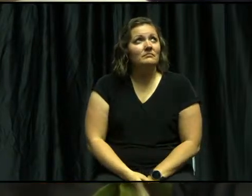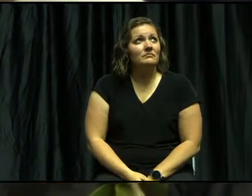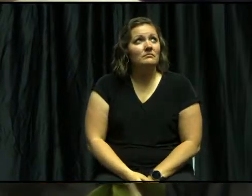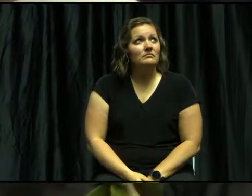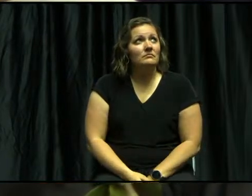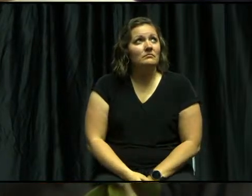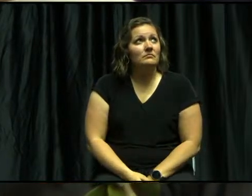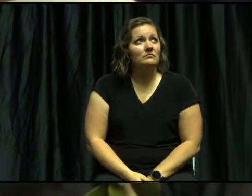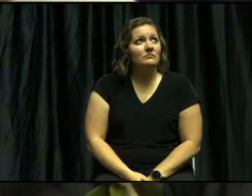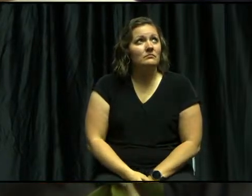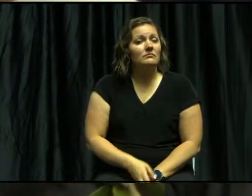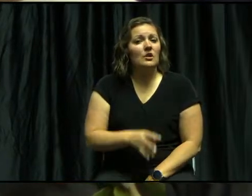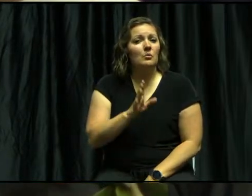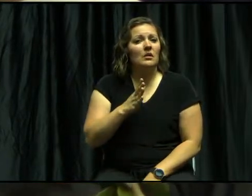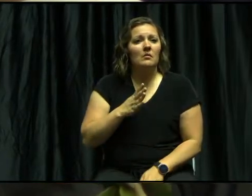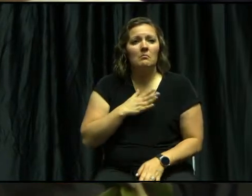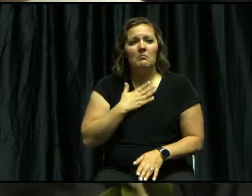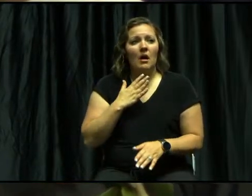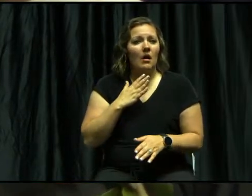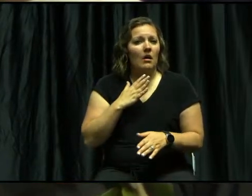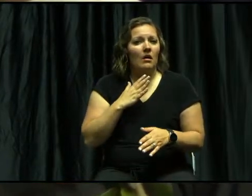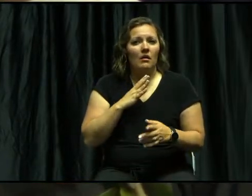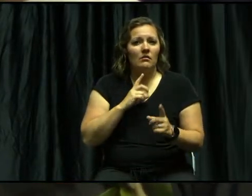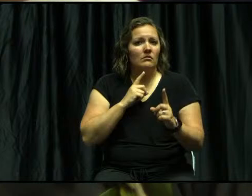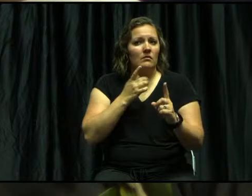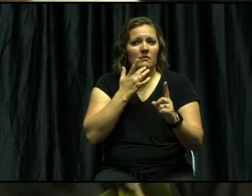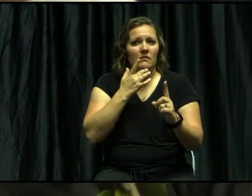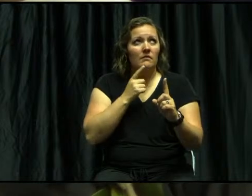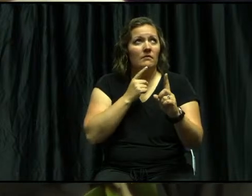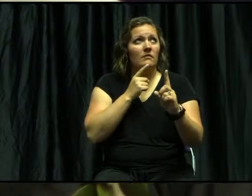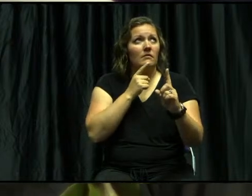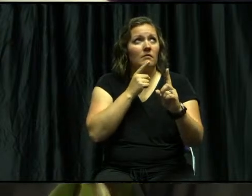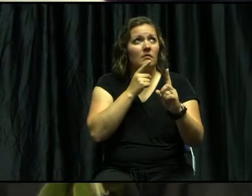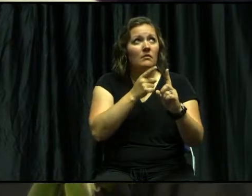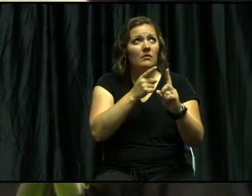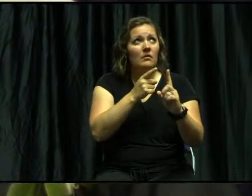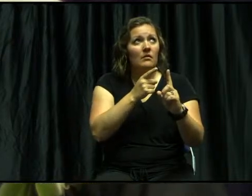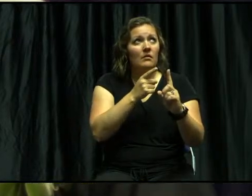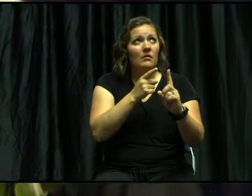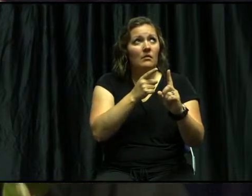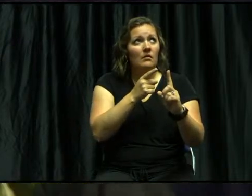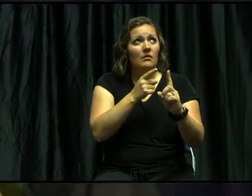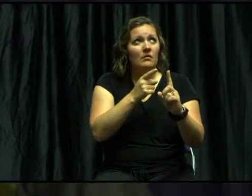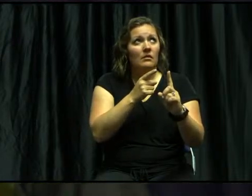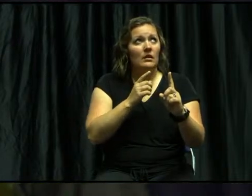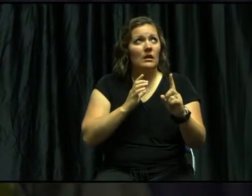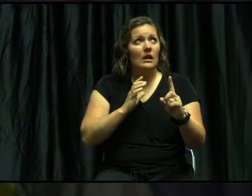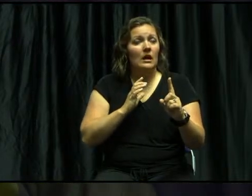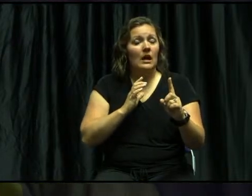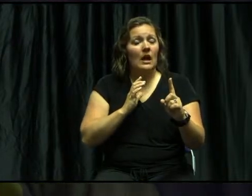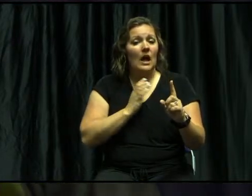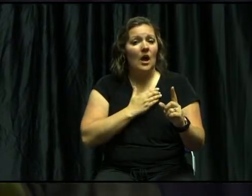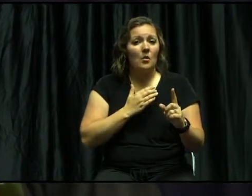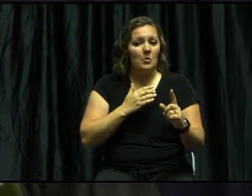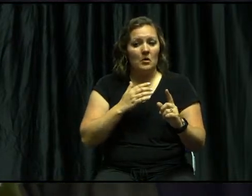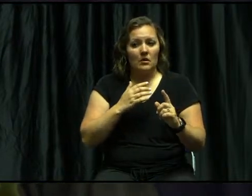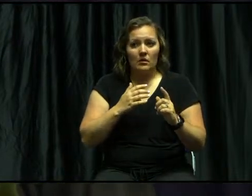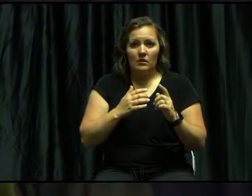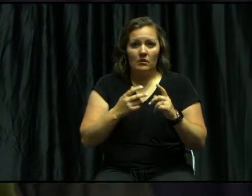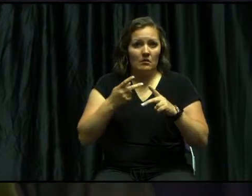One of my all-time favorite quotes from Marianne Williamson: "Our deepest fear is not that